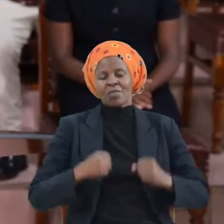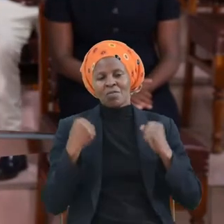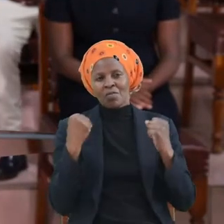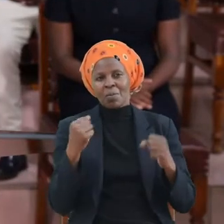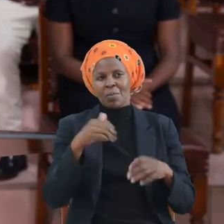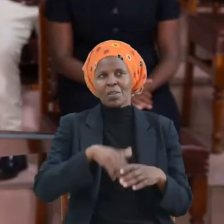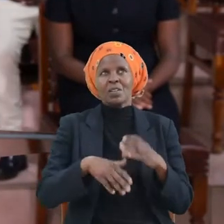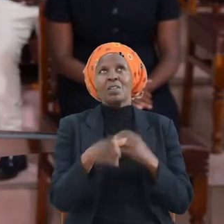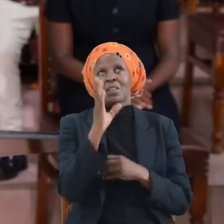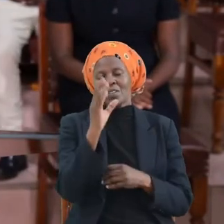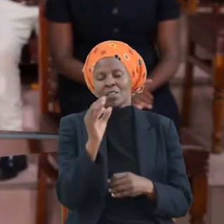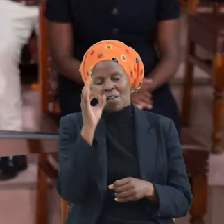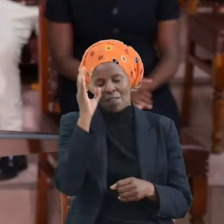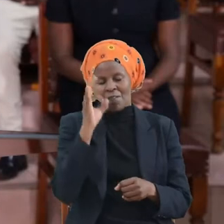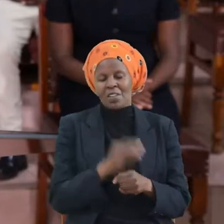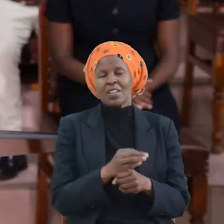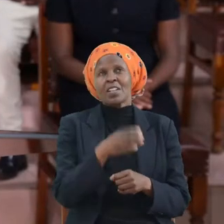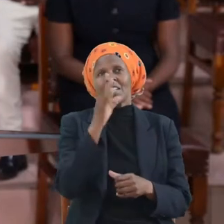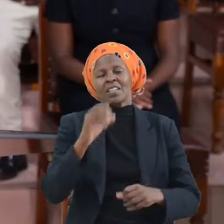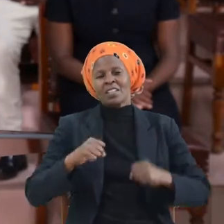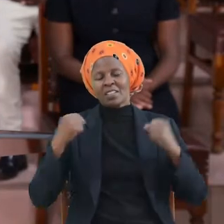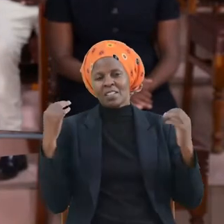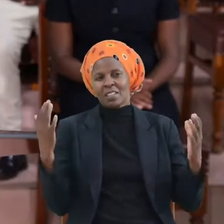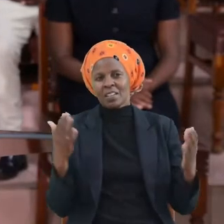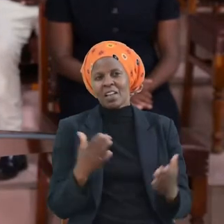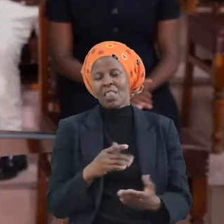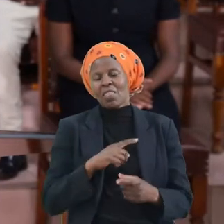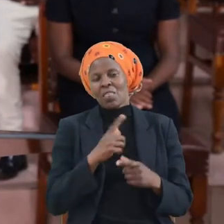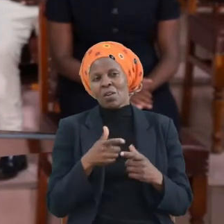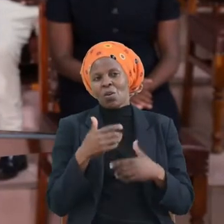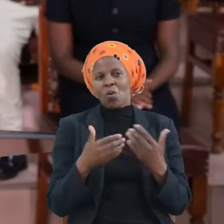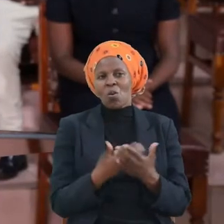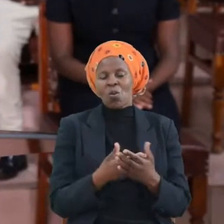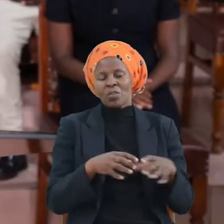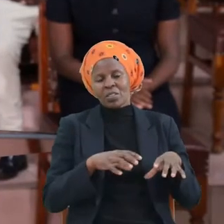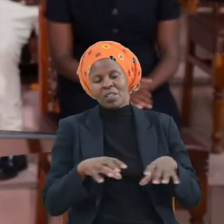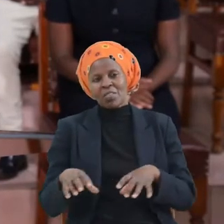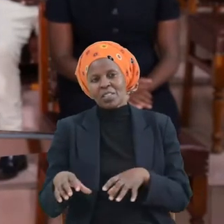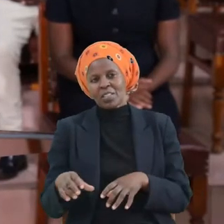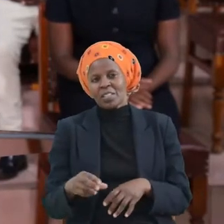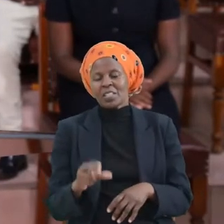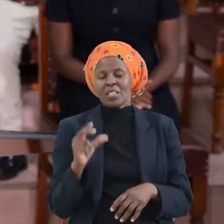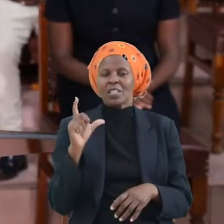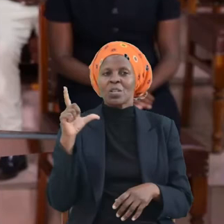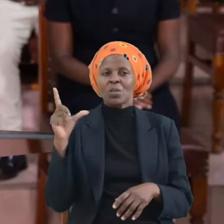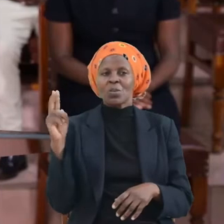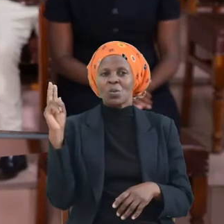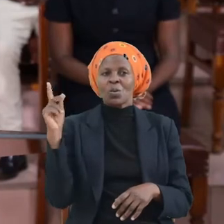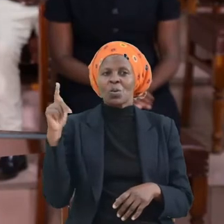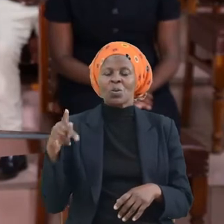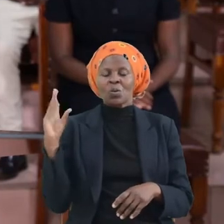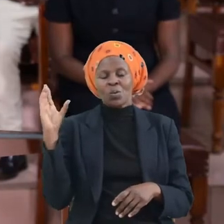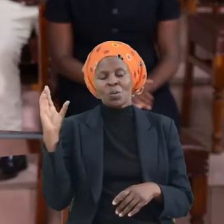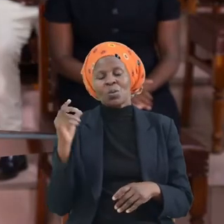in you is greater than all the challenges that you face in your life. In the book of Luke 18:27, the Bible